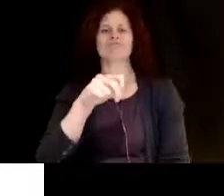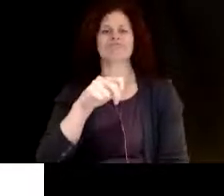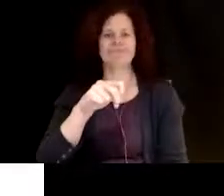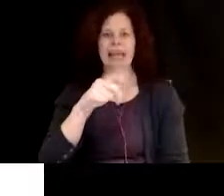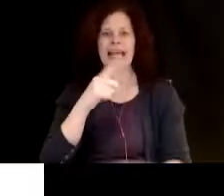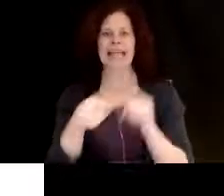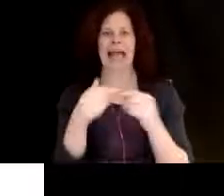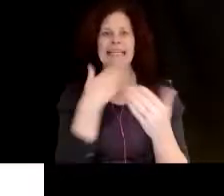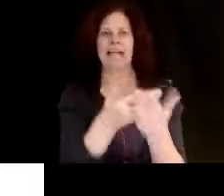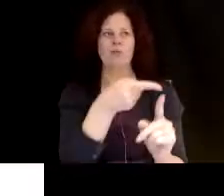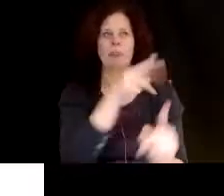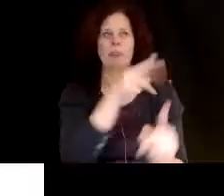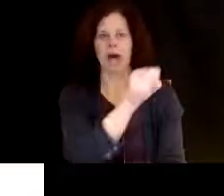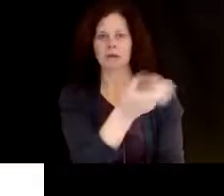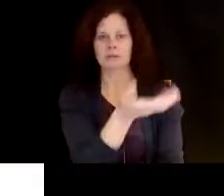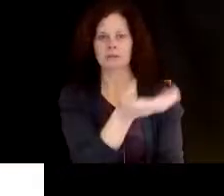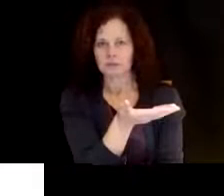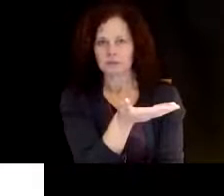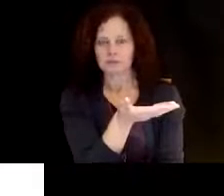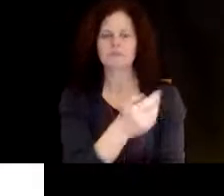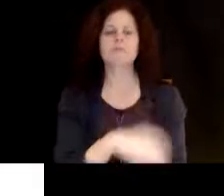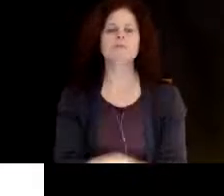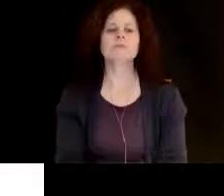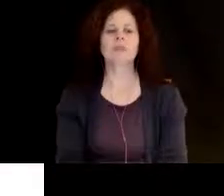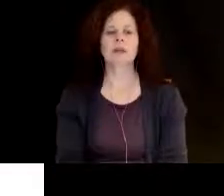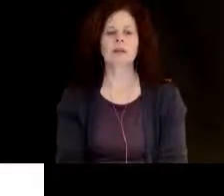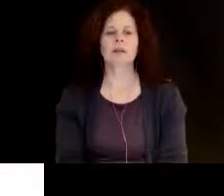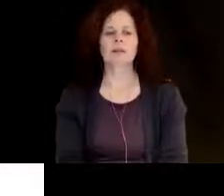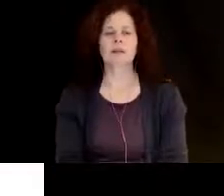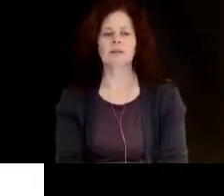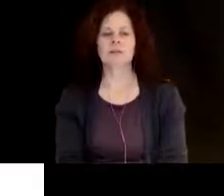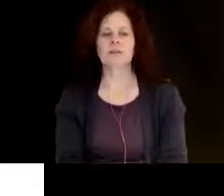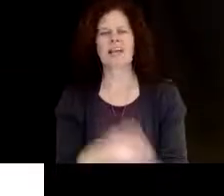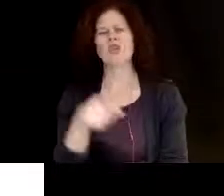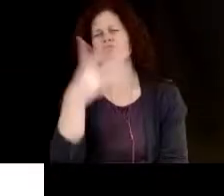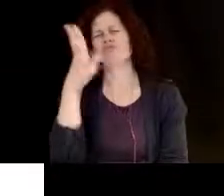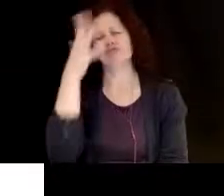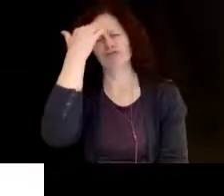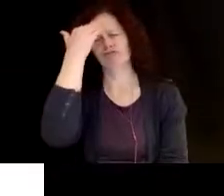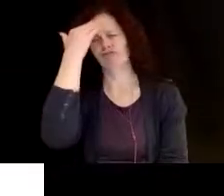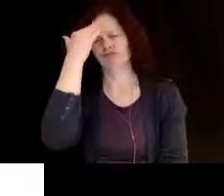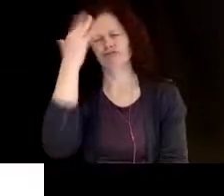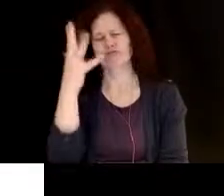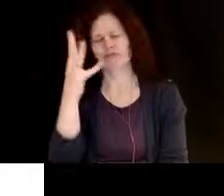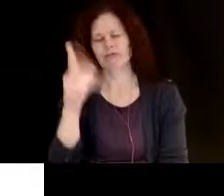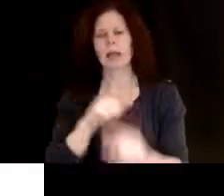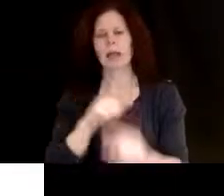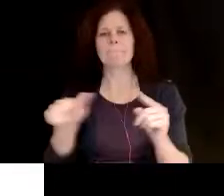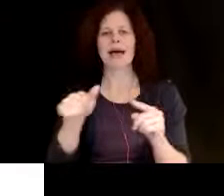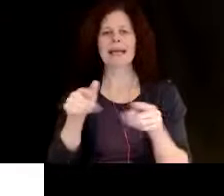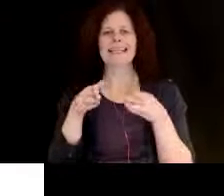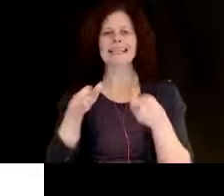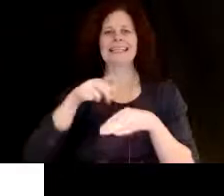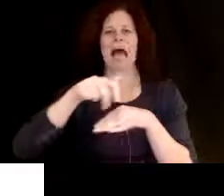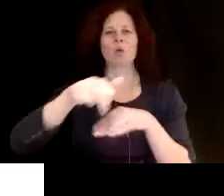the bus stops themselves. And these are all barriers that we're very familiar with. But sidewalks in the region